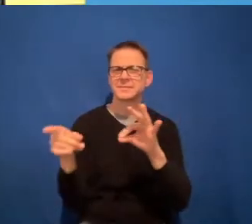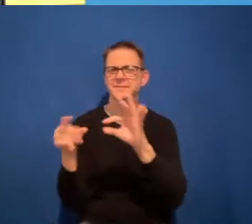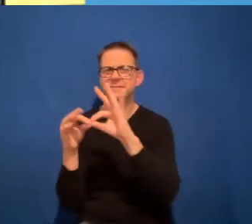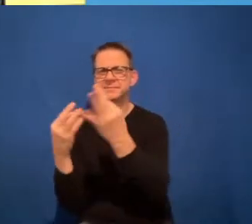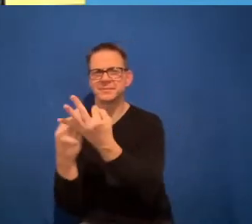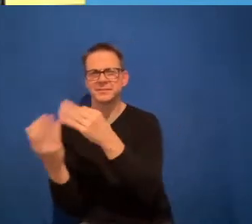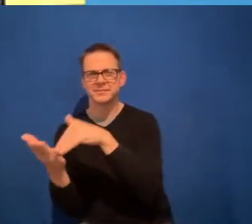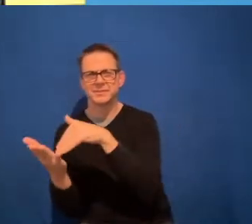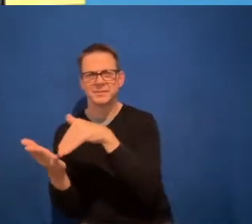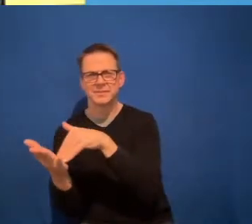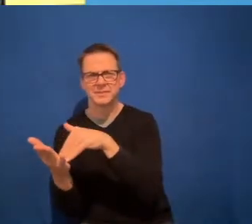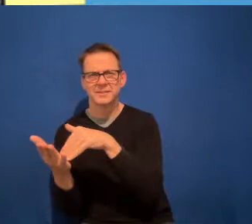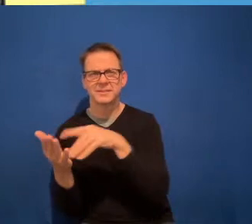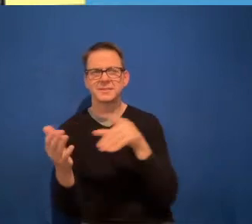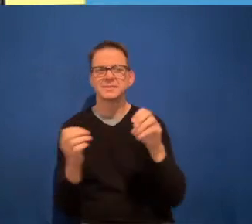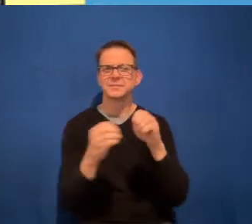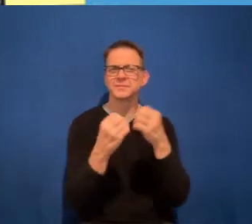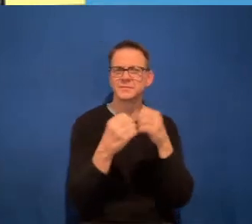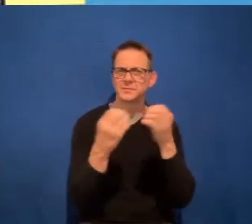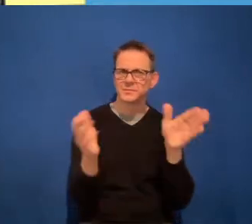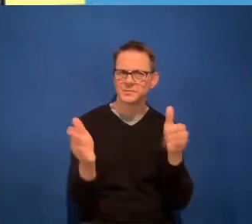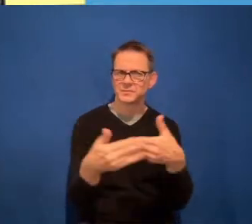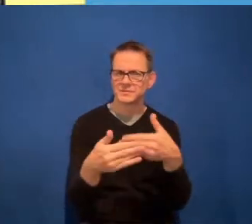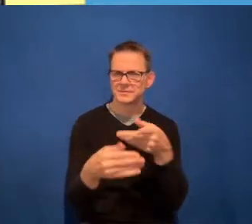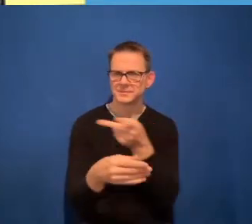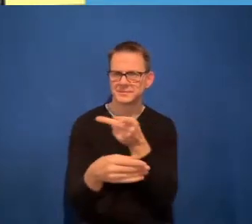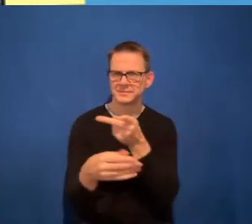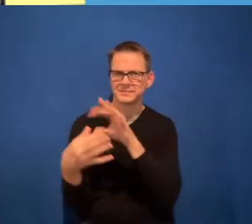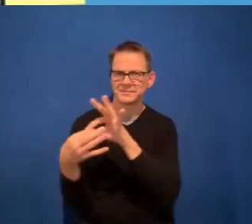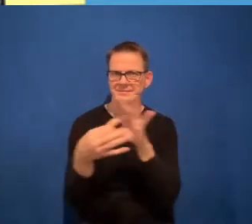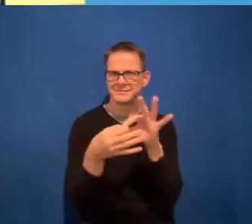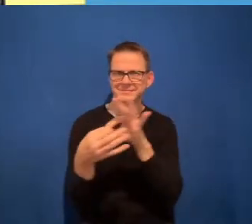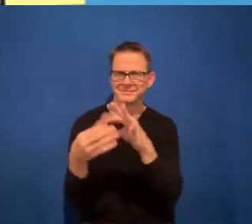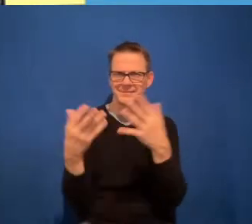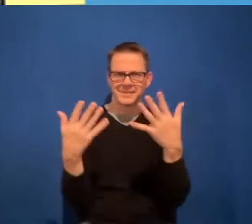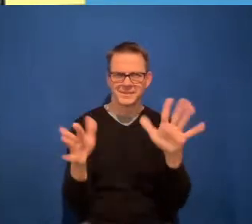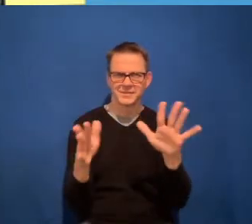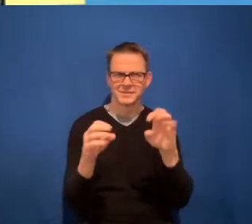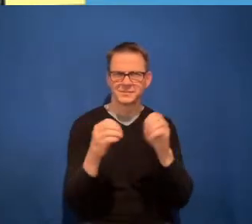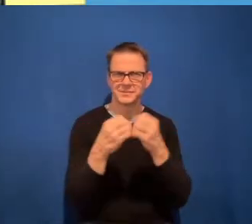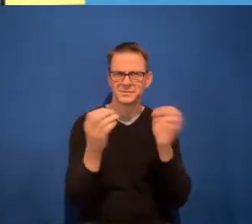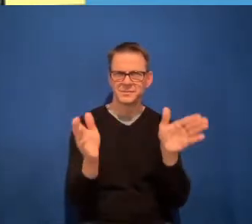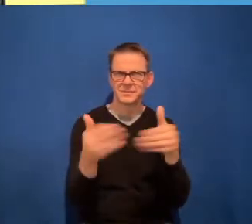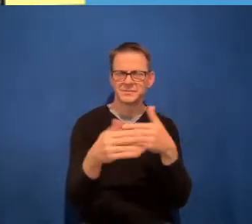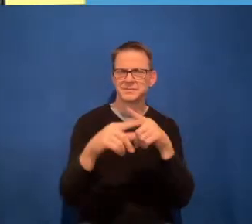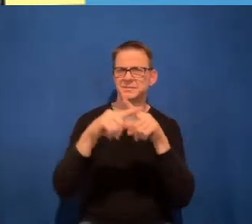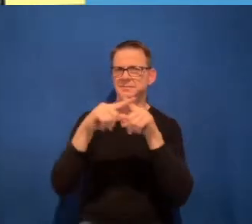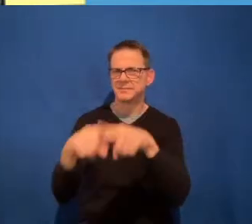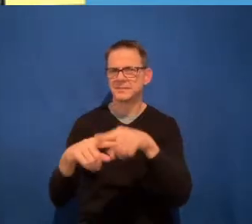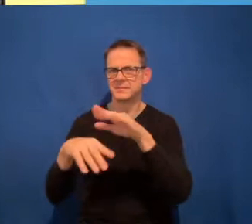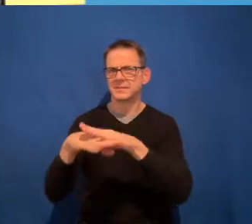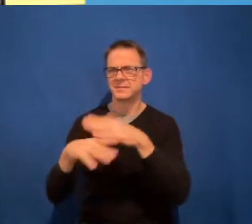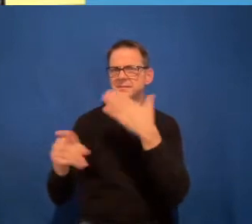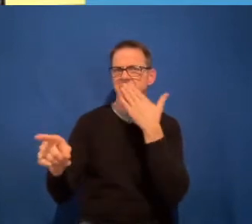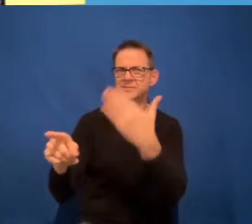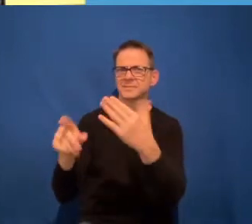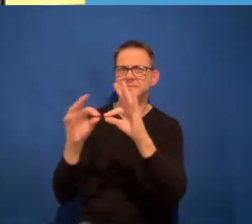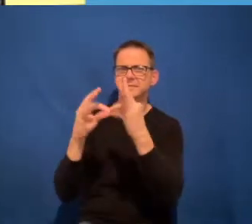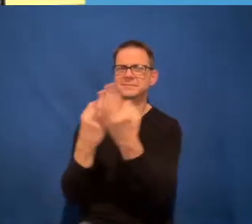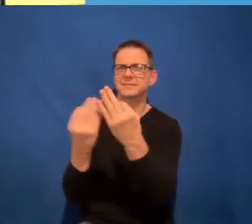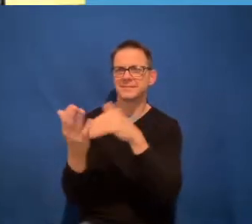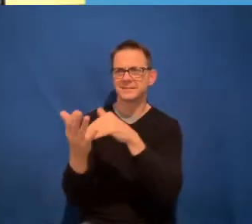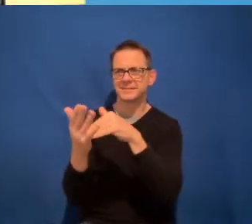room. We are so dependent on good family medicine care in order to do our jobs in the emerge. You can